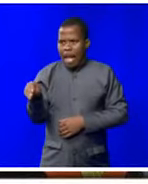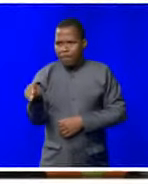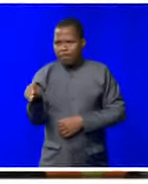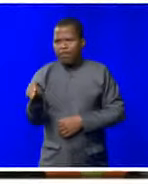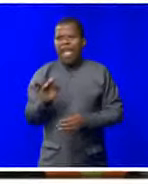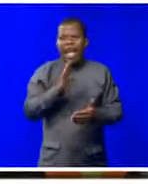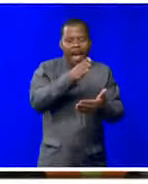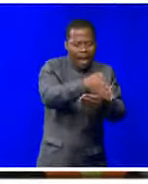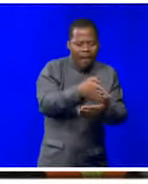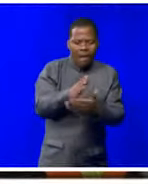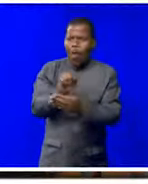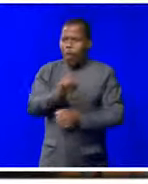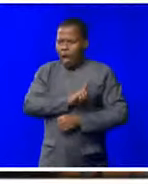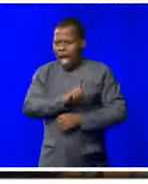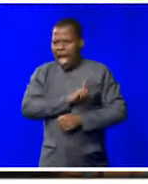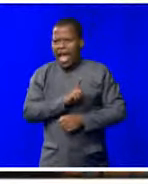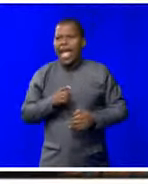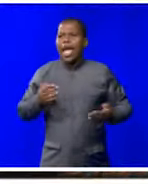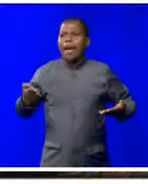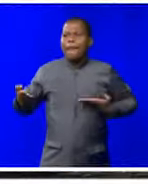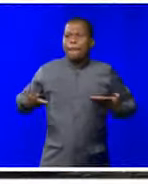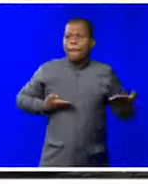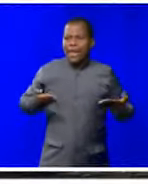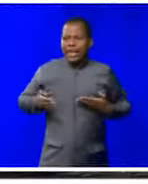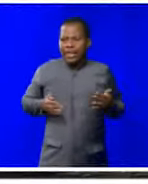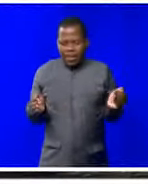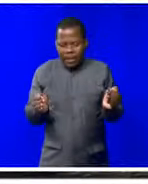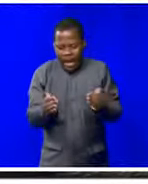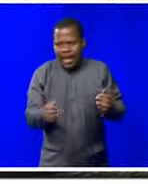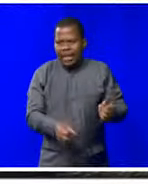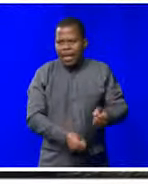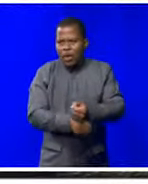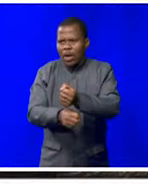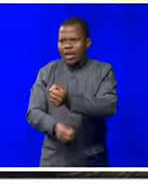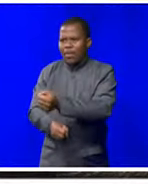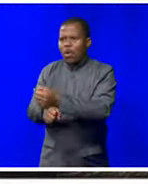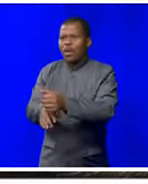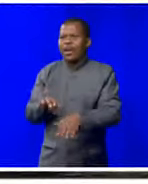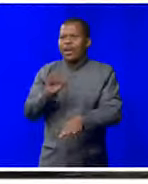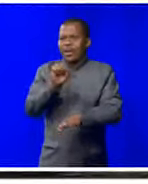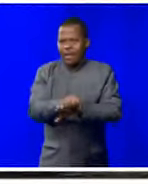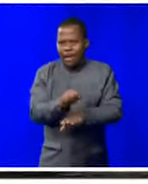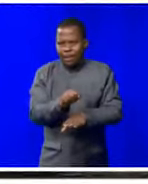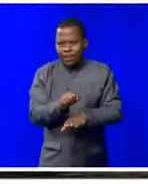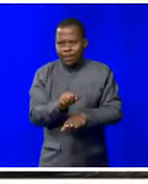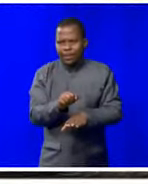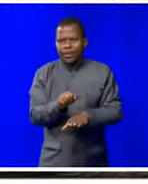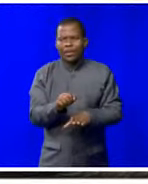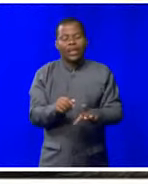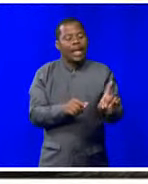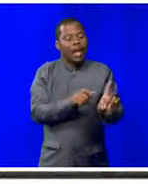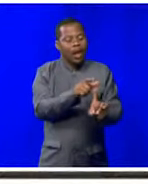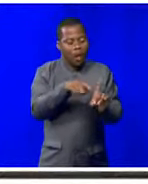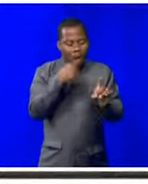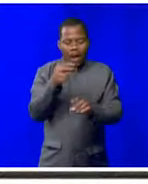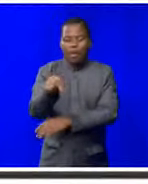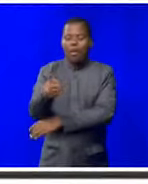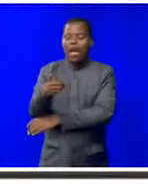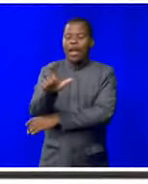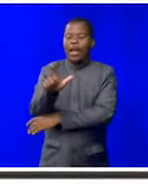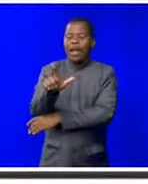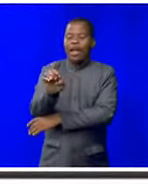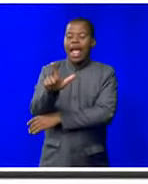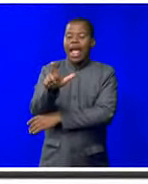by the Royal Science and Technology Park CEO Vumile Dlamini, who was represented by the company's legal advisor Nompumelelo Ndlela. We